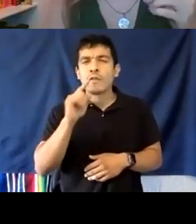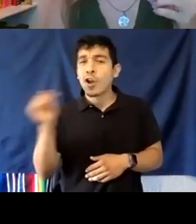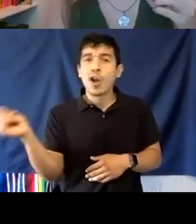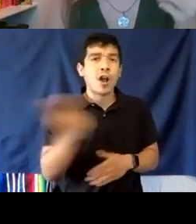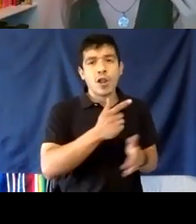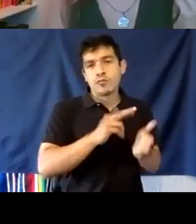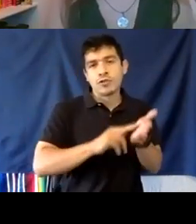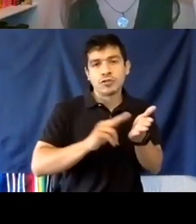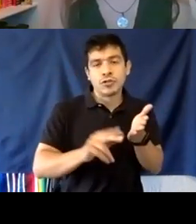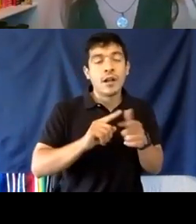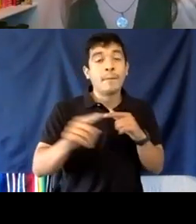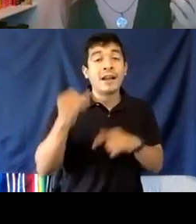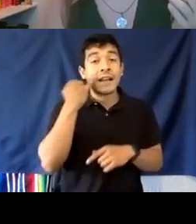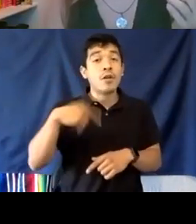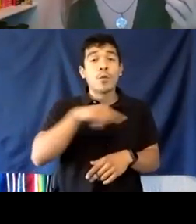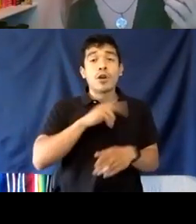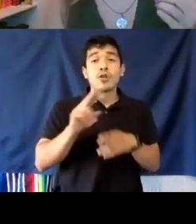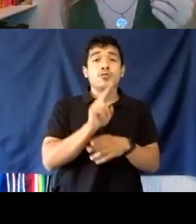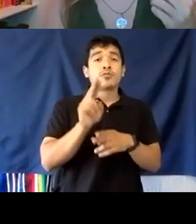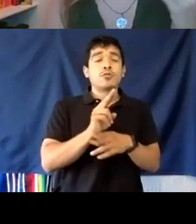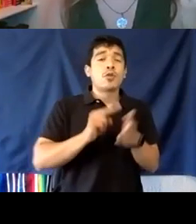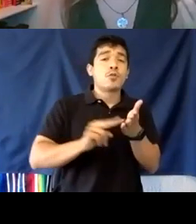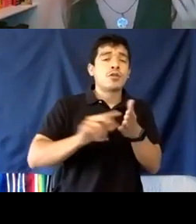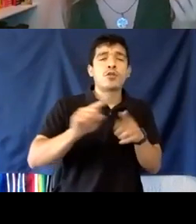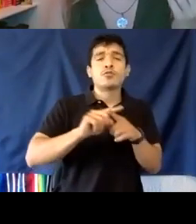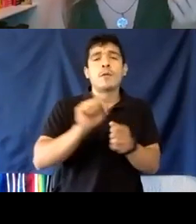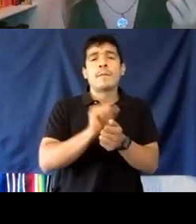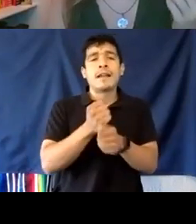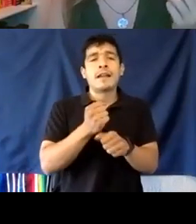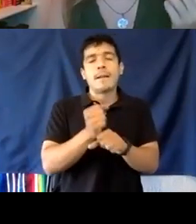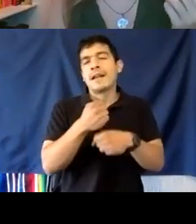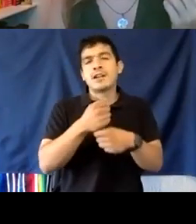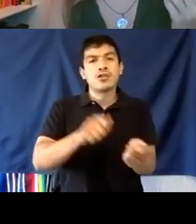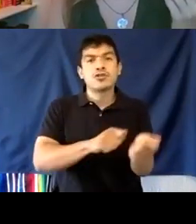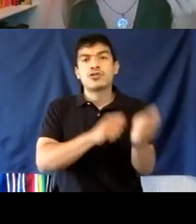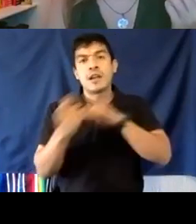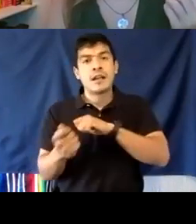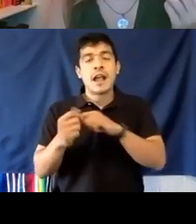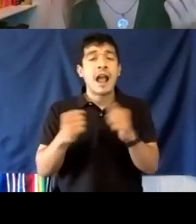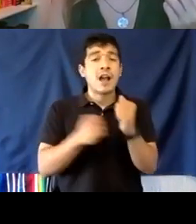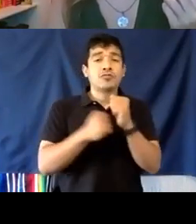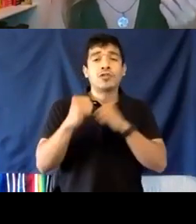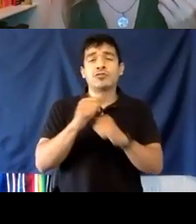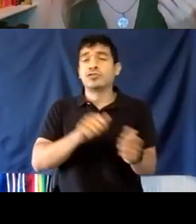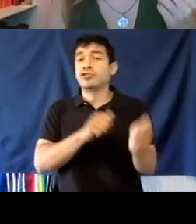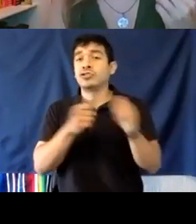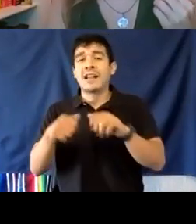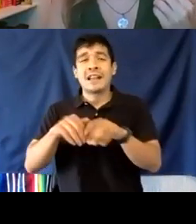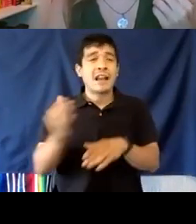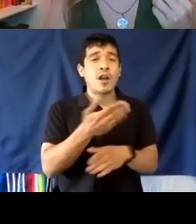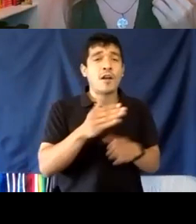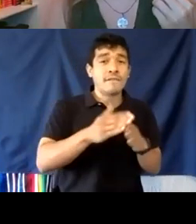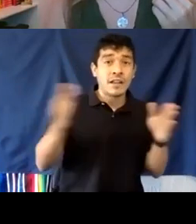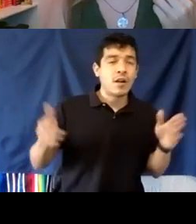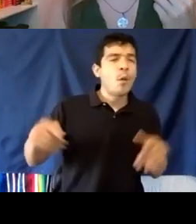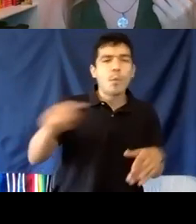but if we are using research to make change and structural change in our field, we need to believe